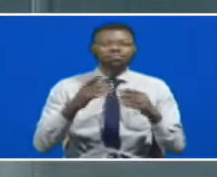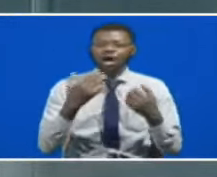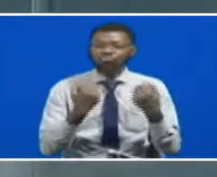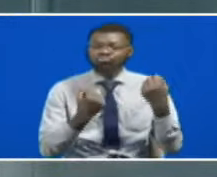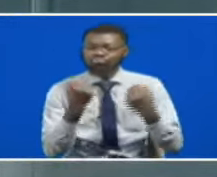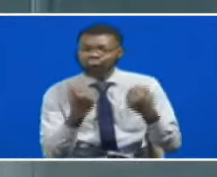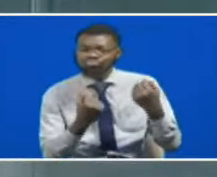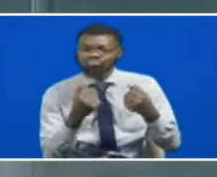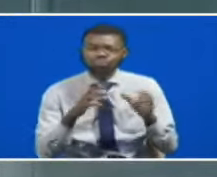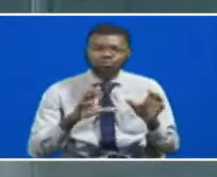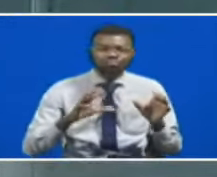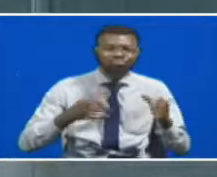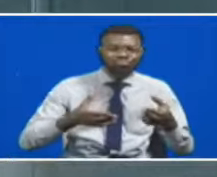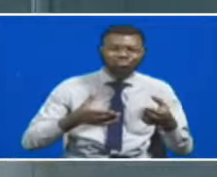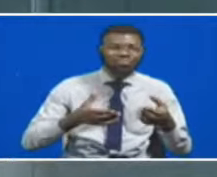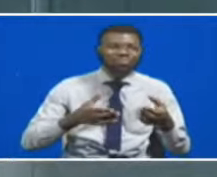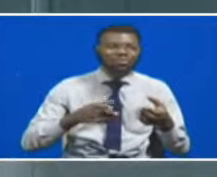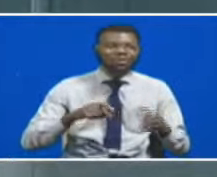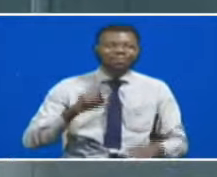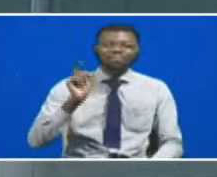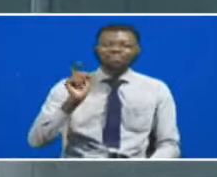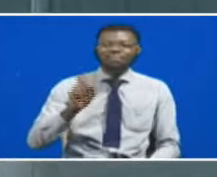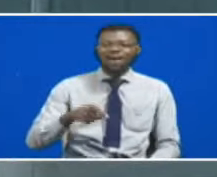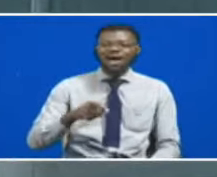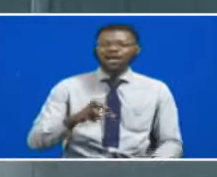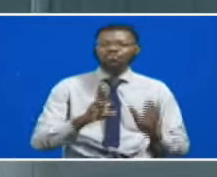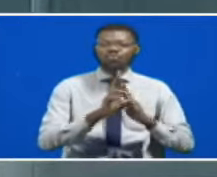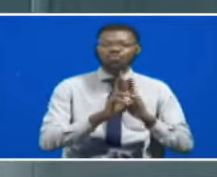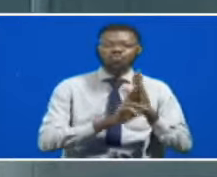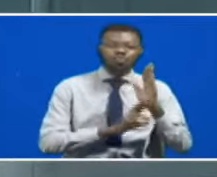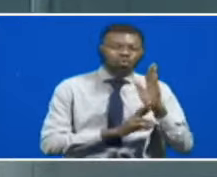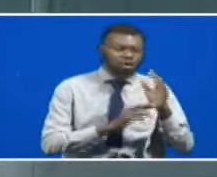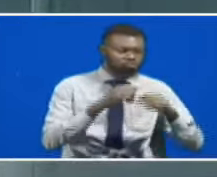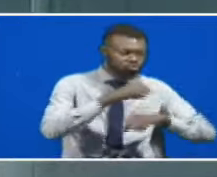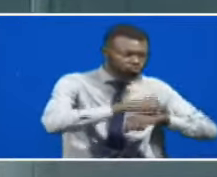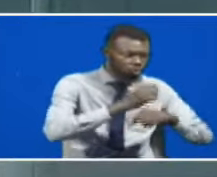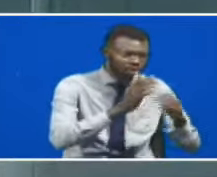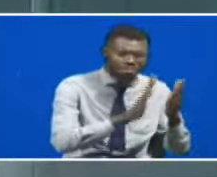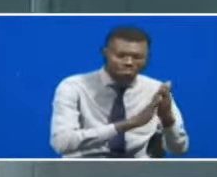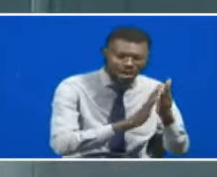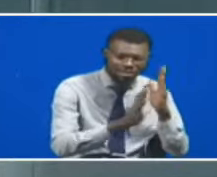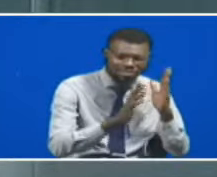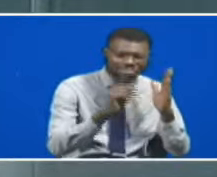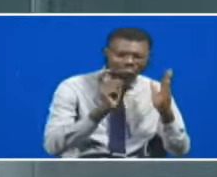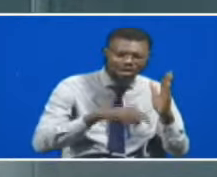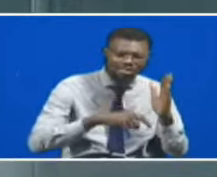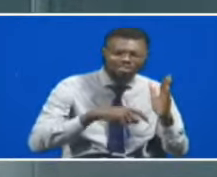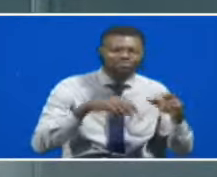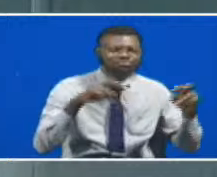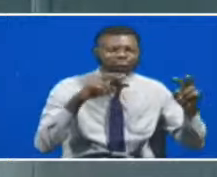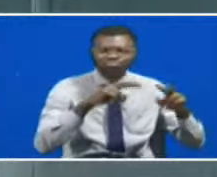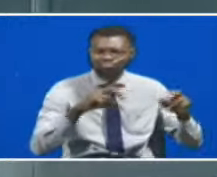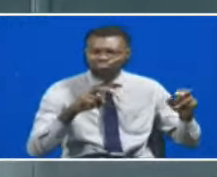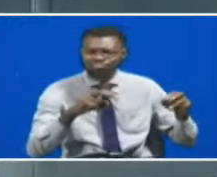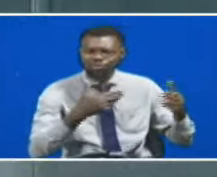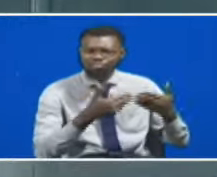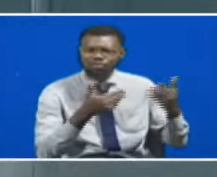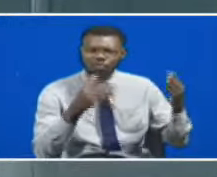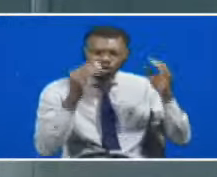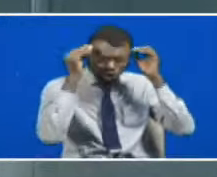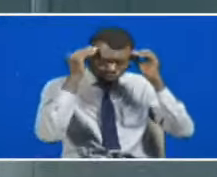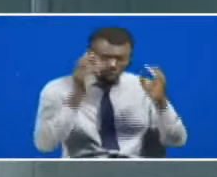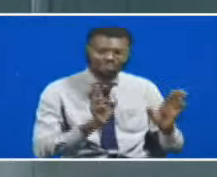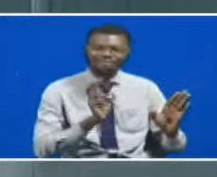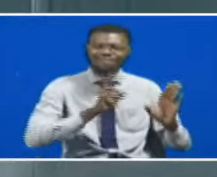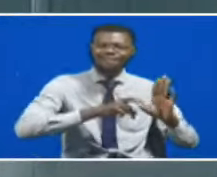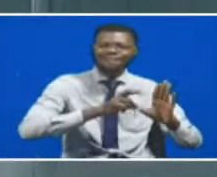will enforce a directive requiring school buses and vans to undergo inspection in order to ferry learners. Our